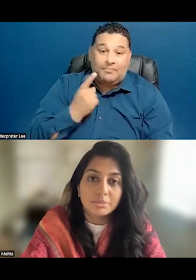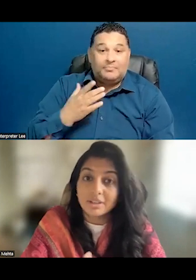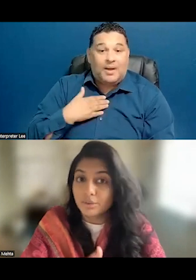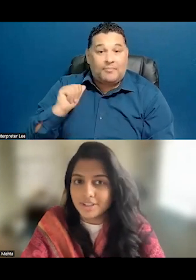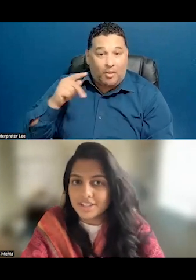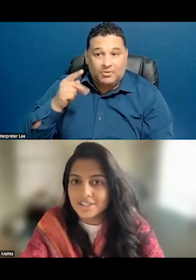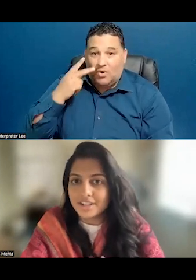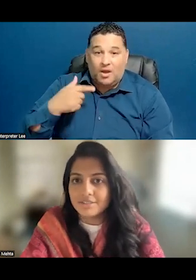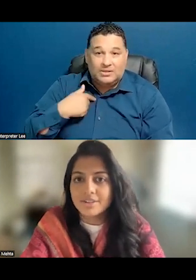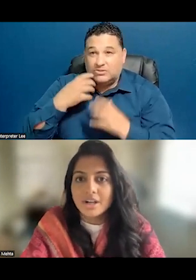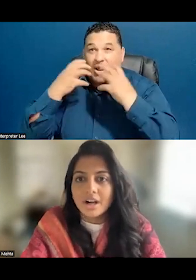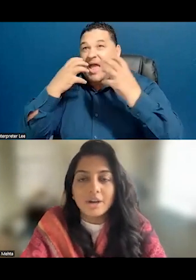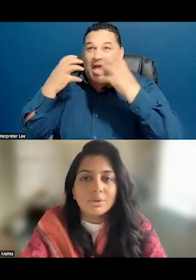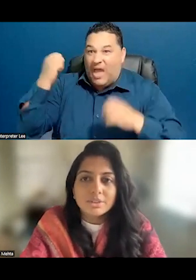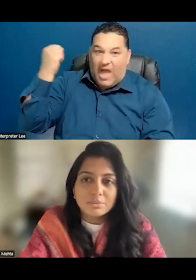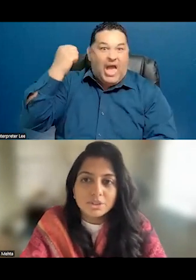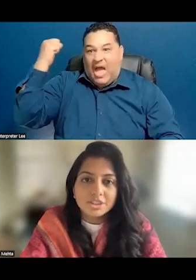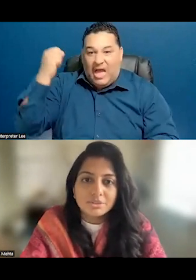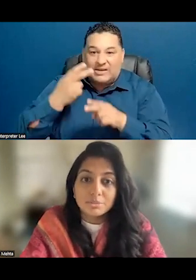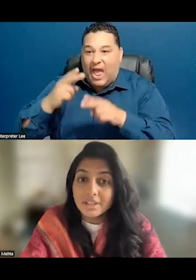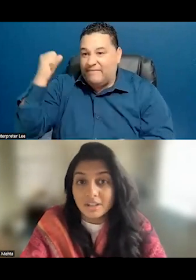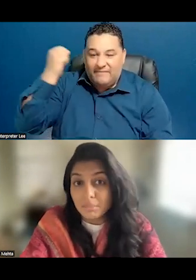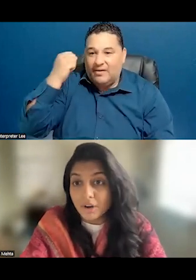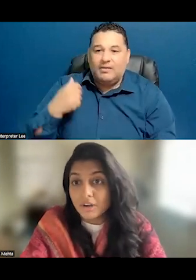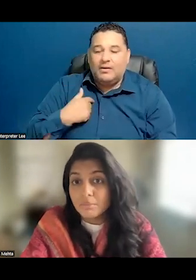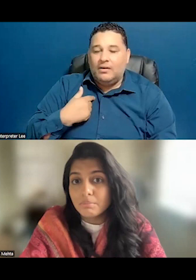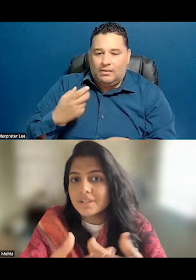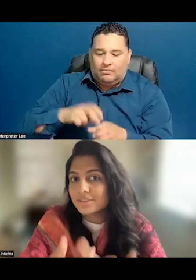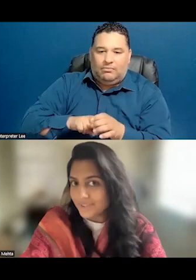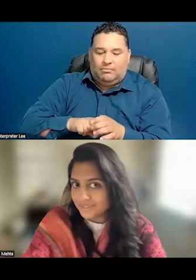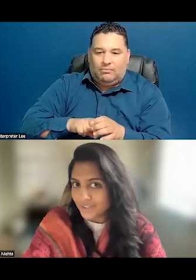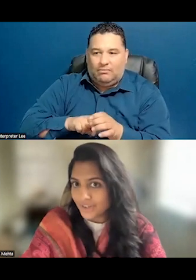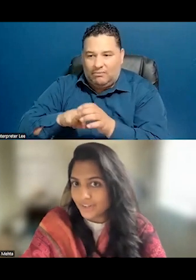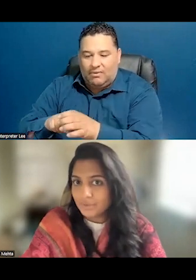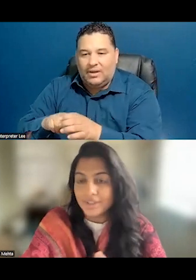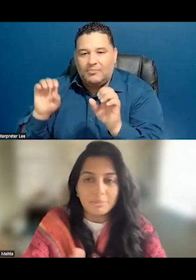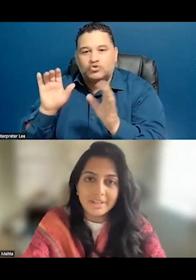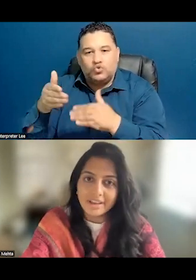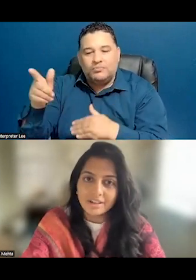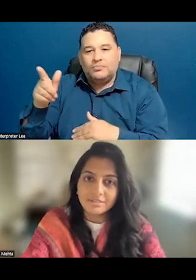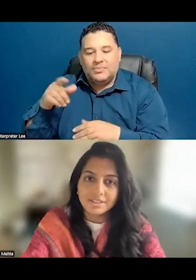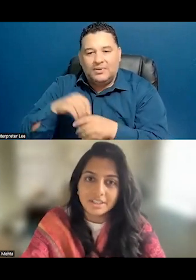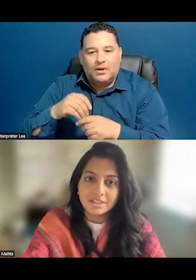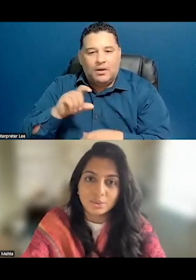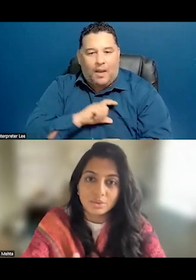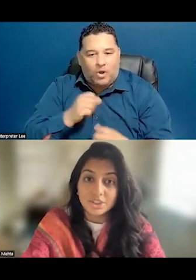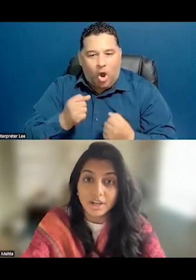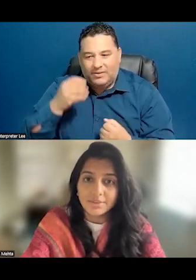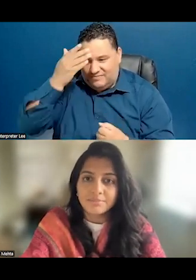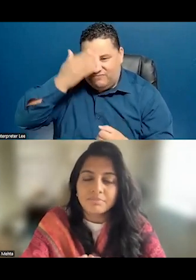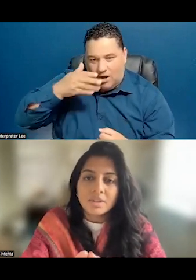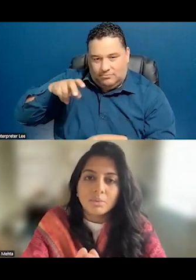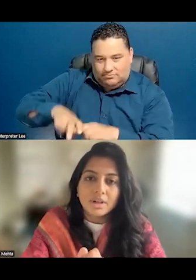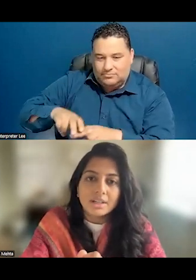me screaming and holding a kitchen knife, I rode to the emergency room in a cop car, but in the front of the car without being handcuffed, tased, or